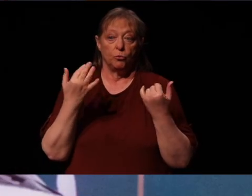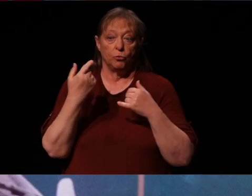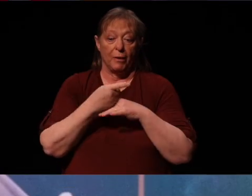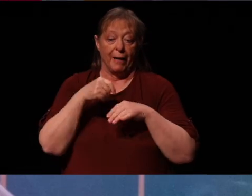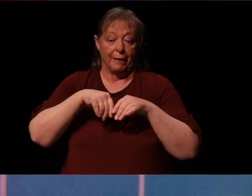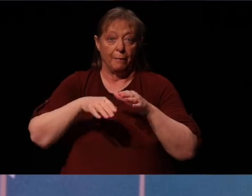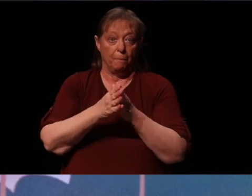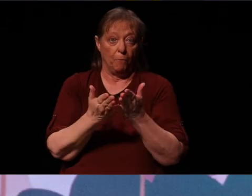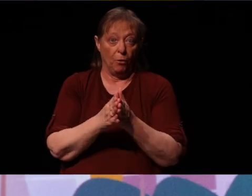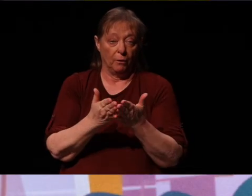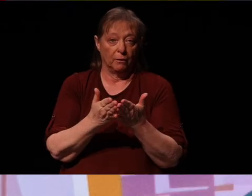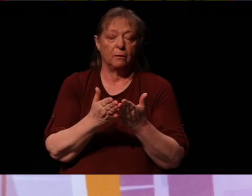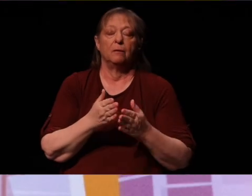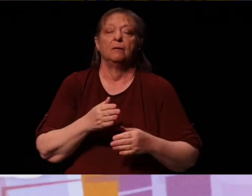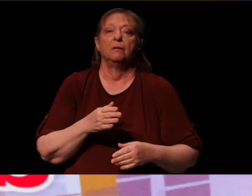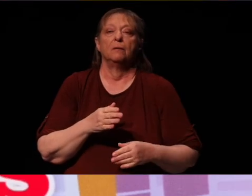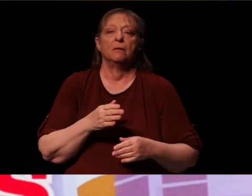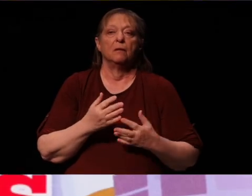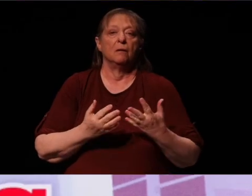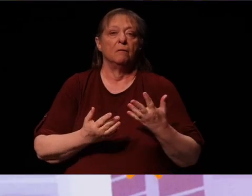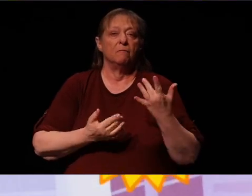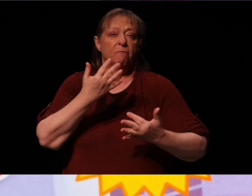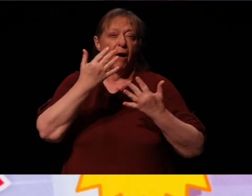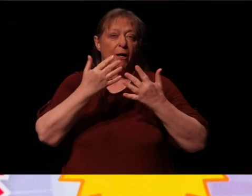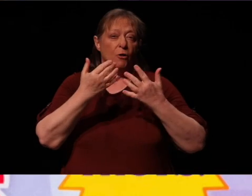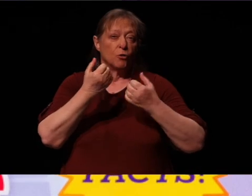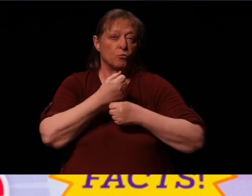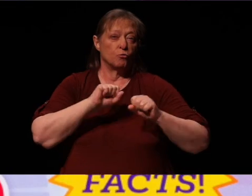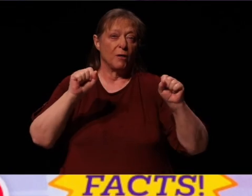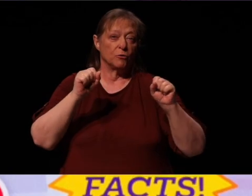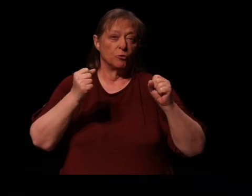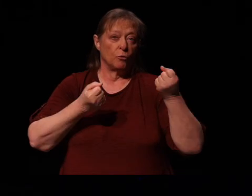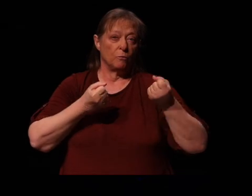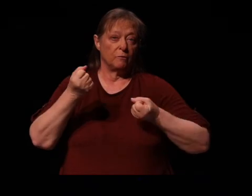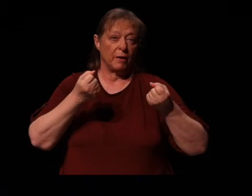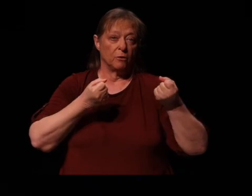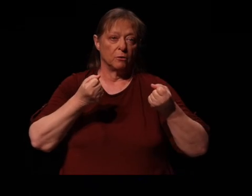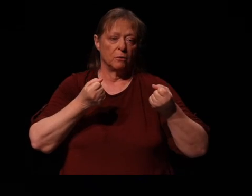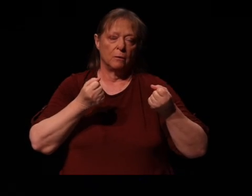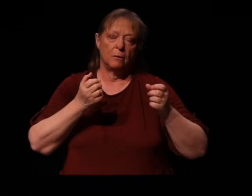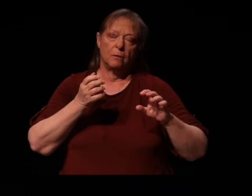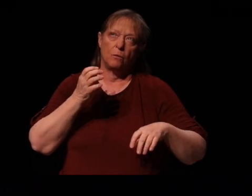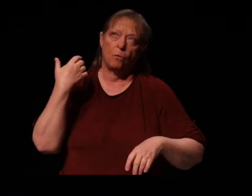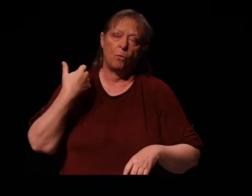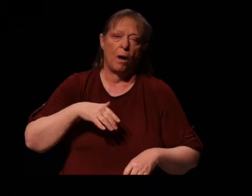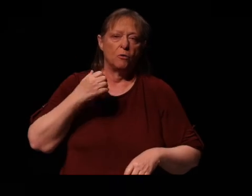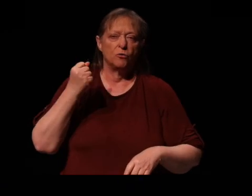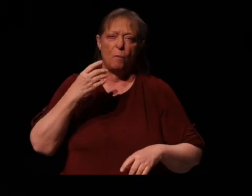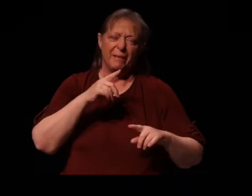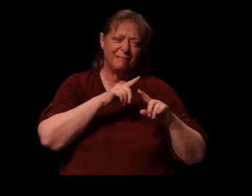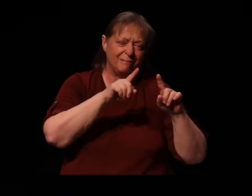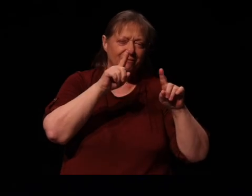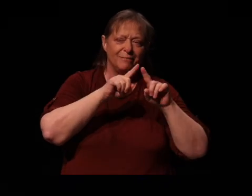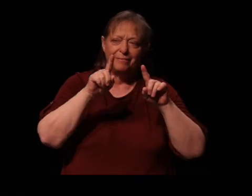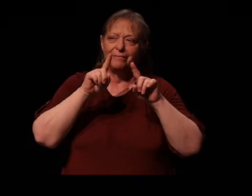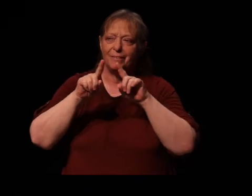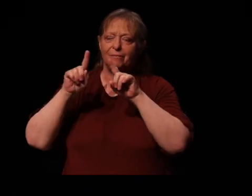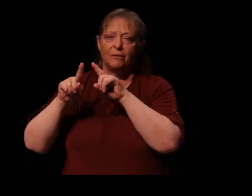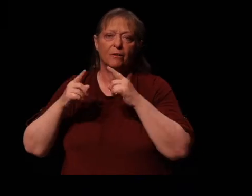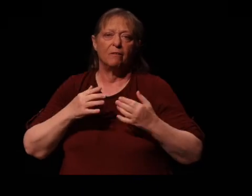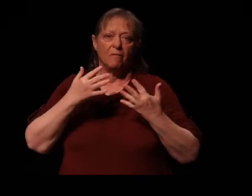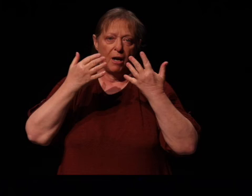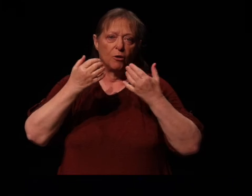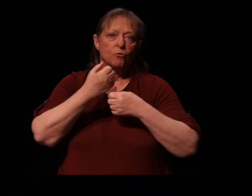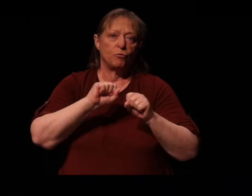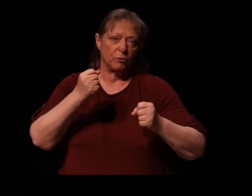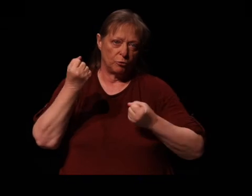talk about in this book is fire rescue vehicles. Now, there are so many different types of fire